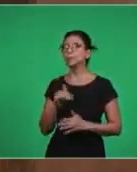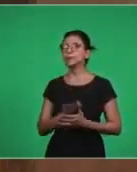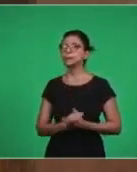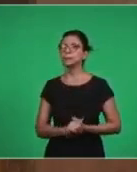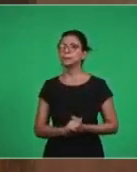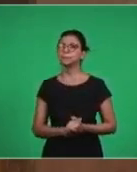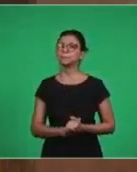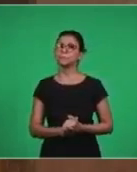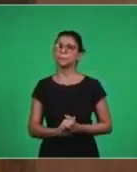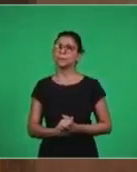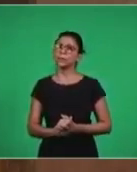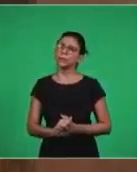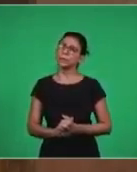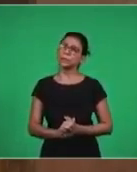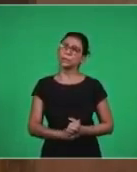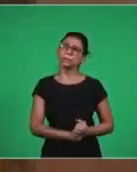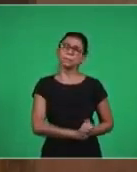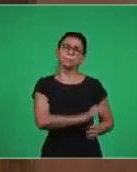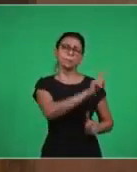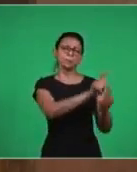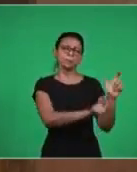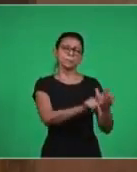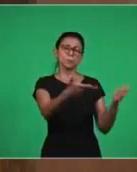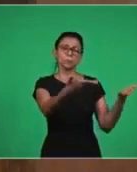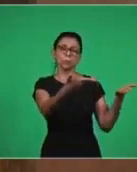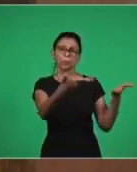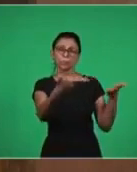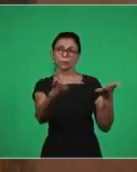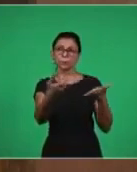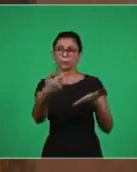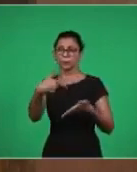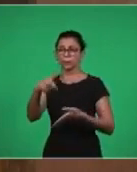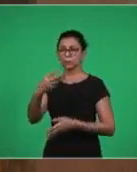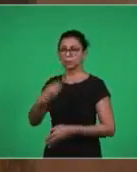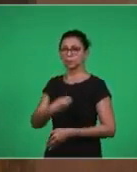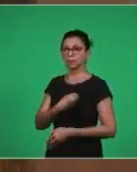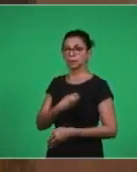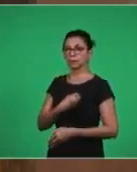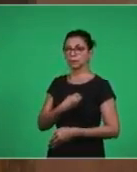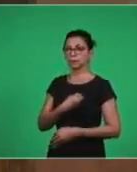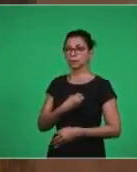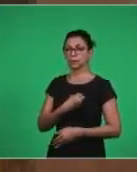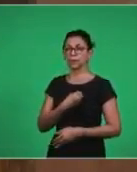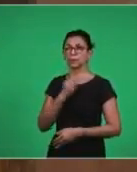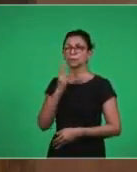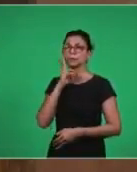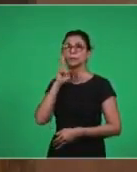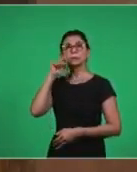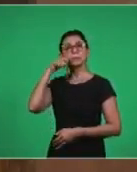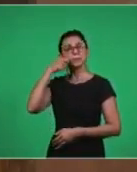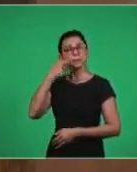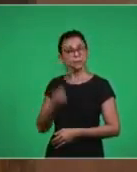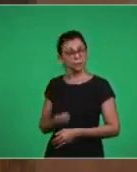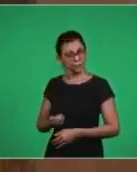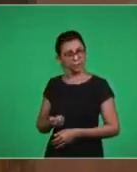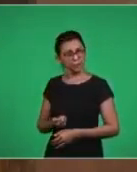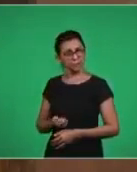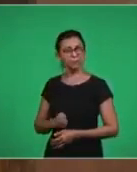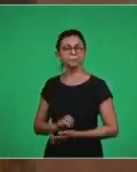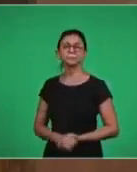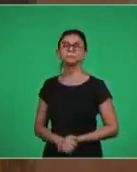that invited many for a dinner, for a, for us up. And now that's what he's mentioning